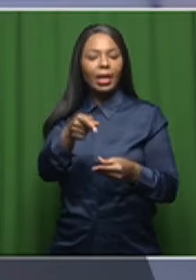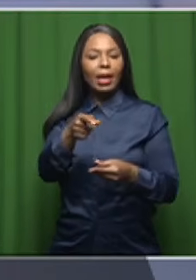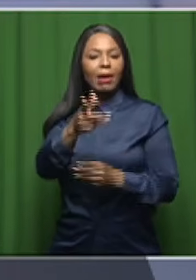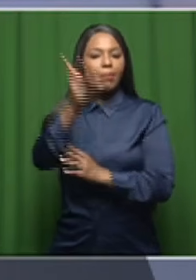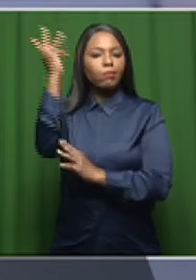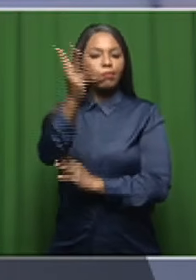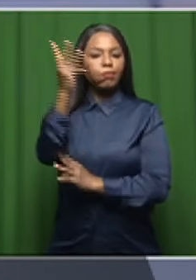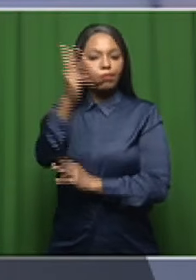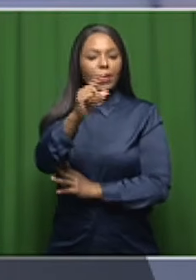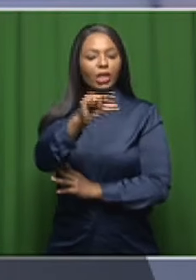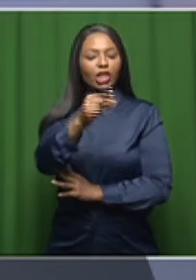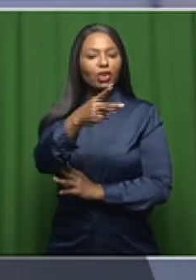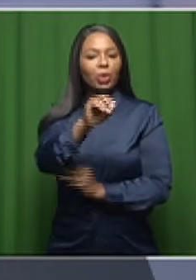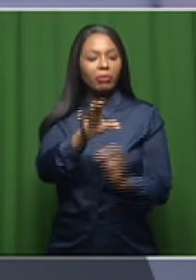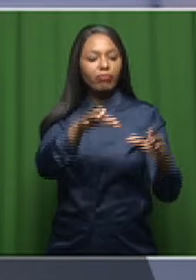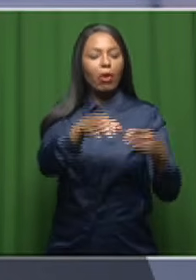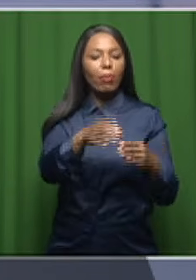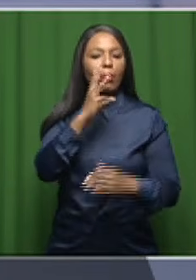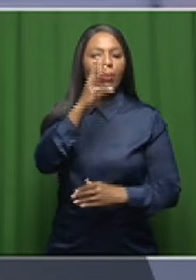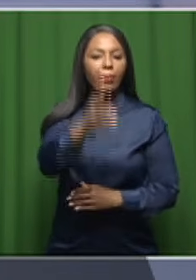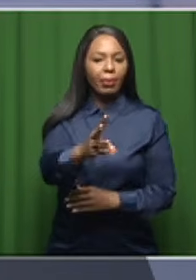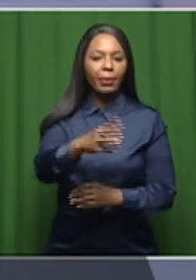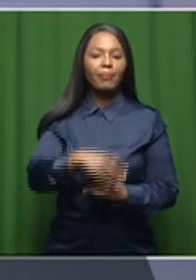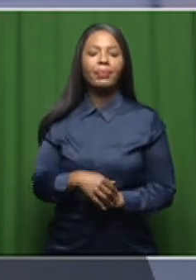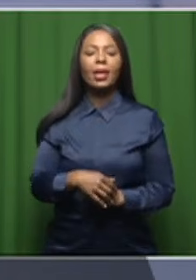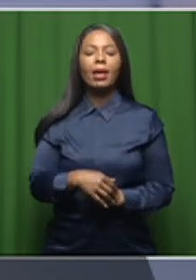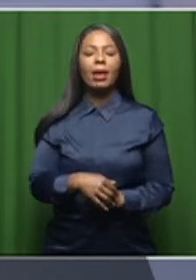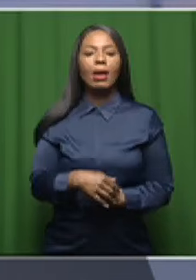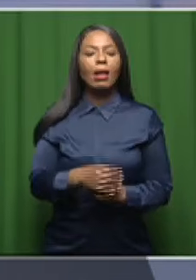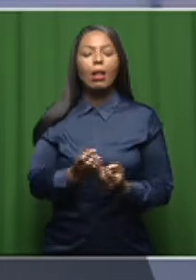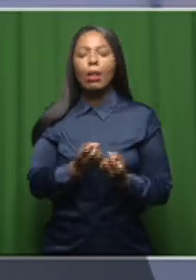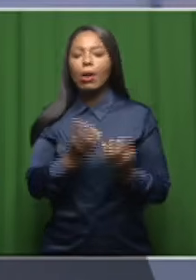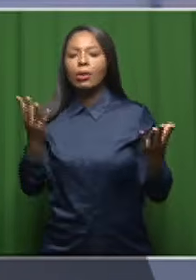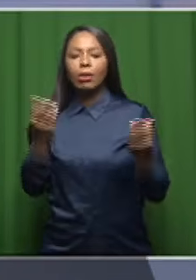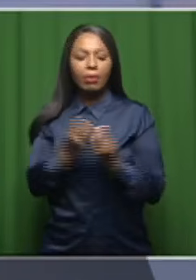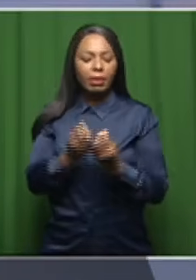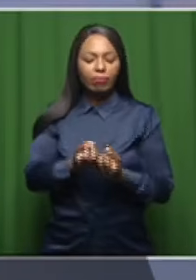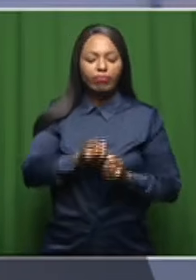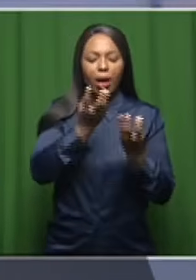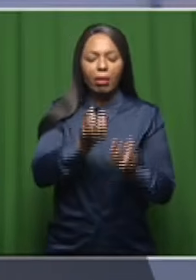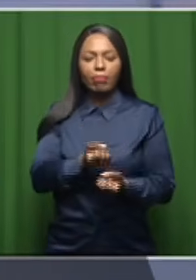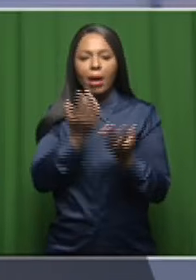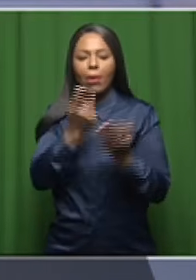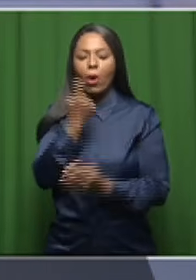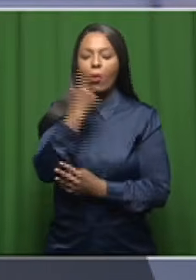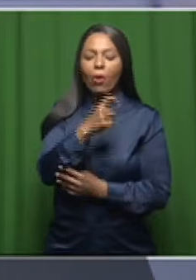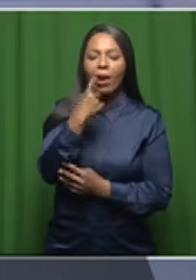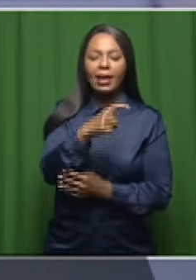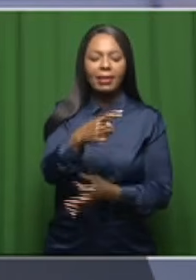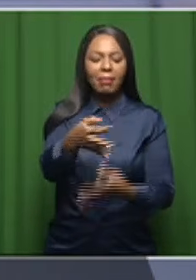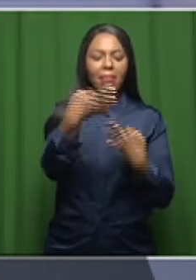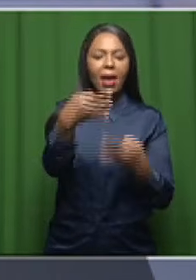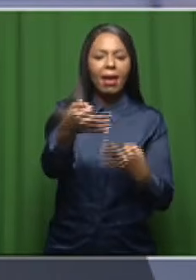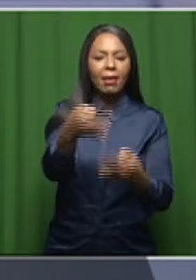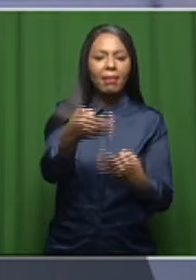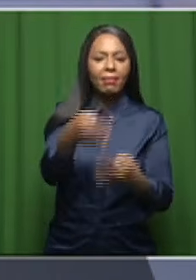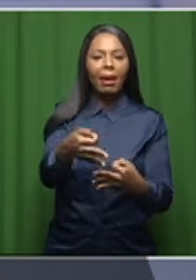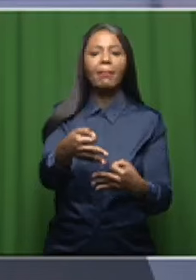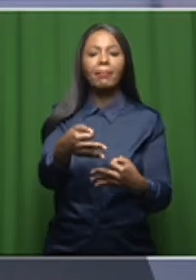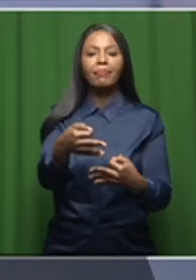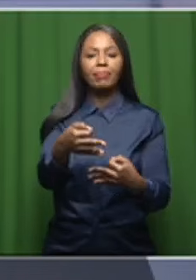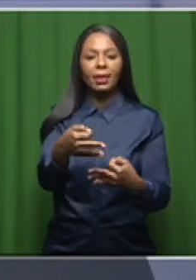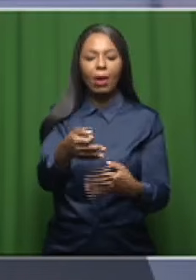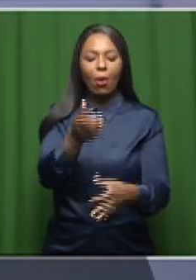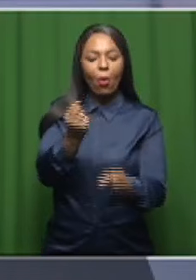I can say that there's a need for us now that we have unpacked all the white paper work. It's time for